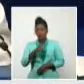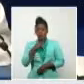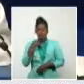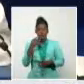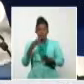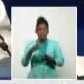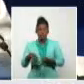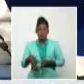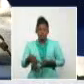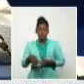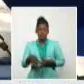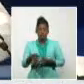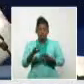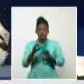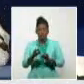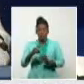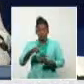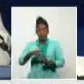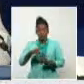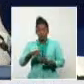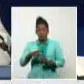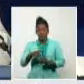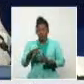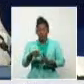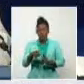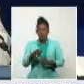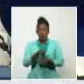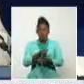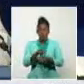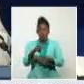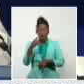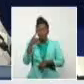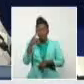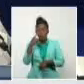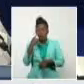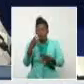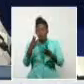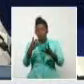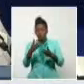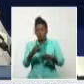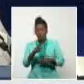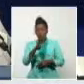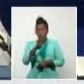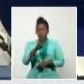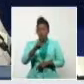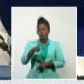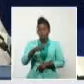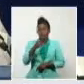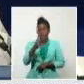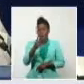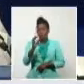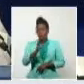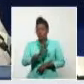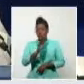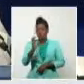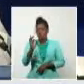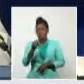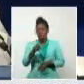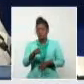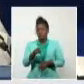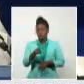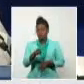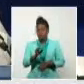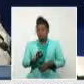and 13 countries have a lethality rate higher than the average of the region